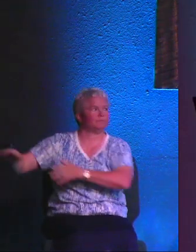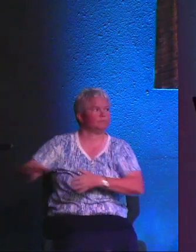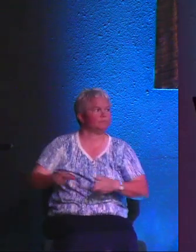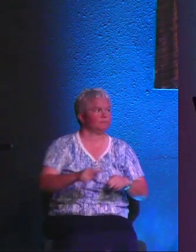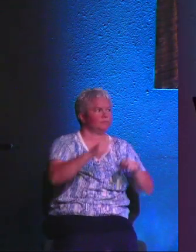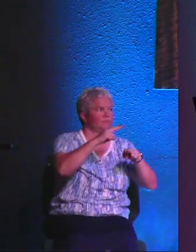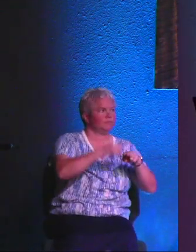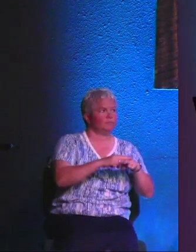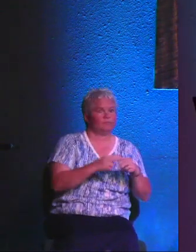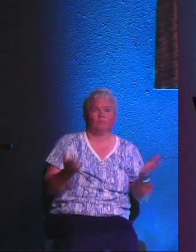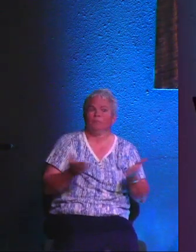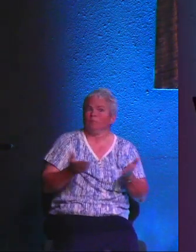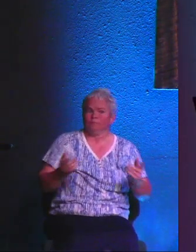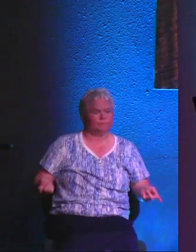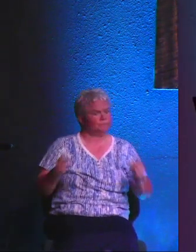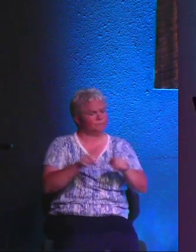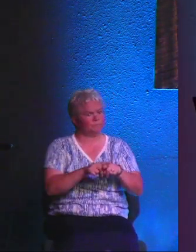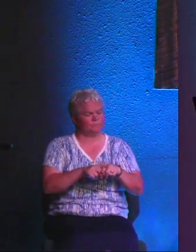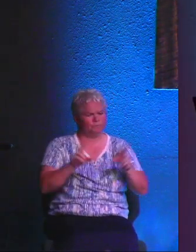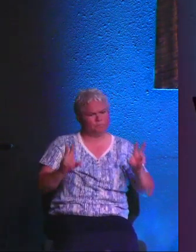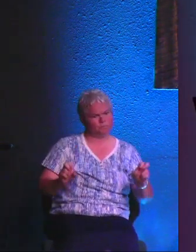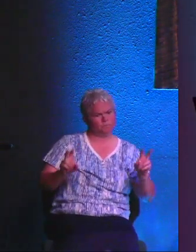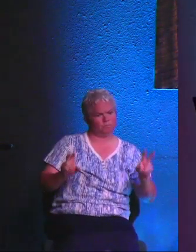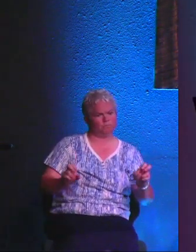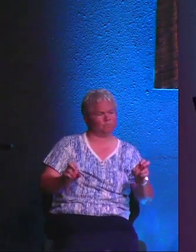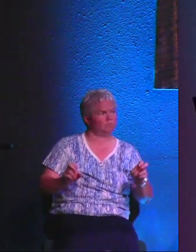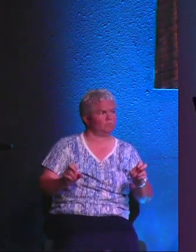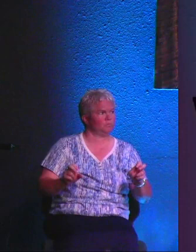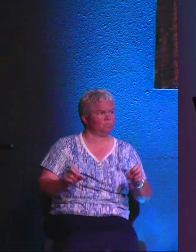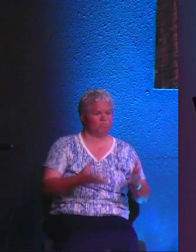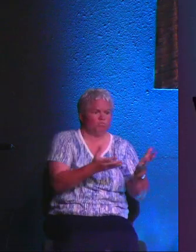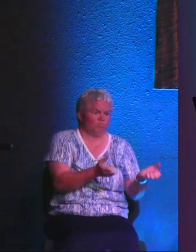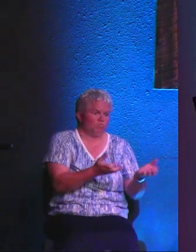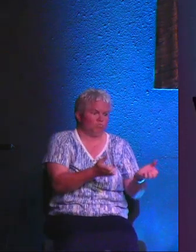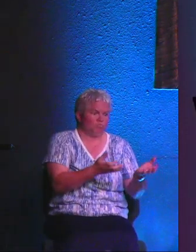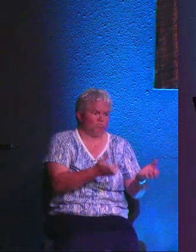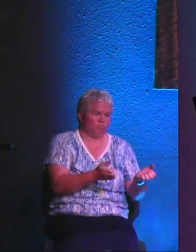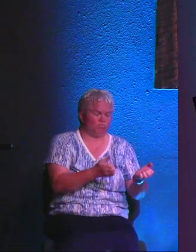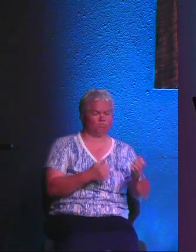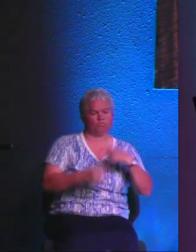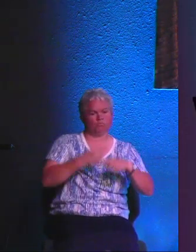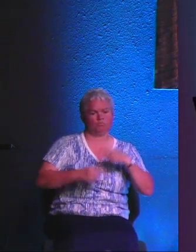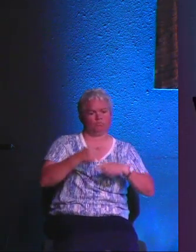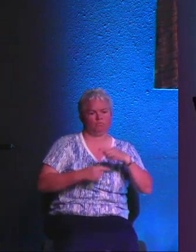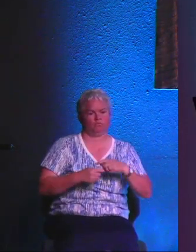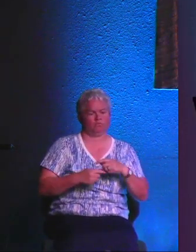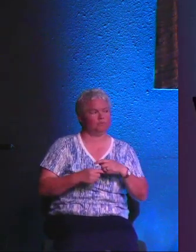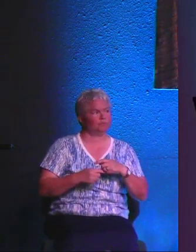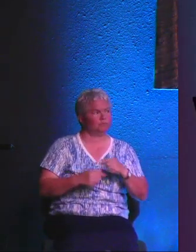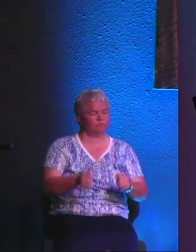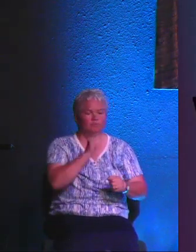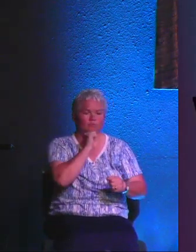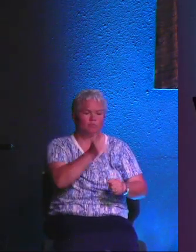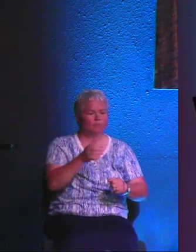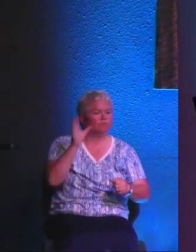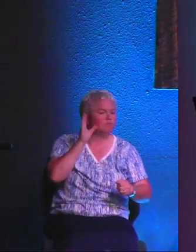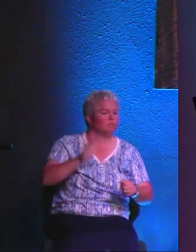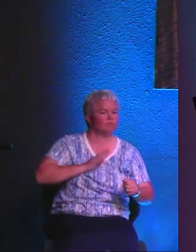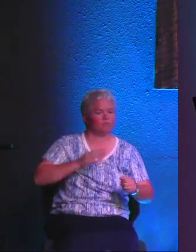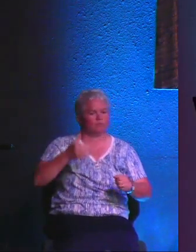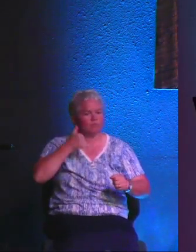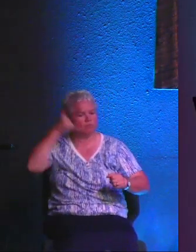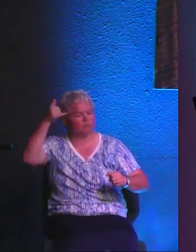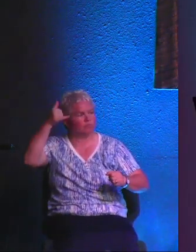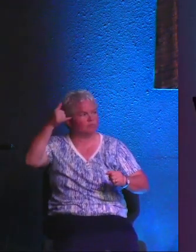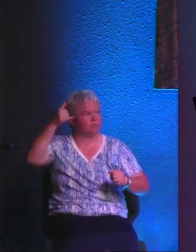God, what is happening? Man, the enemy just doesn't want what's coming. He doesn't want when these women